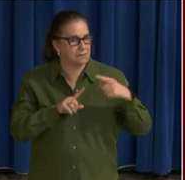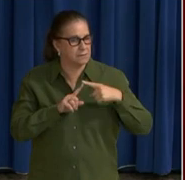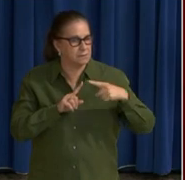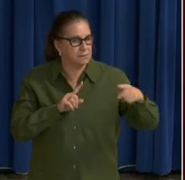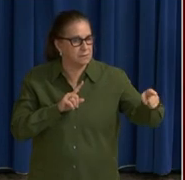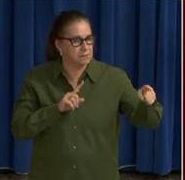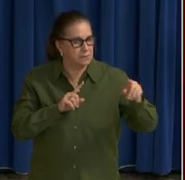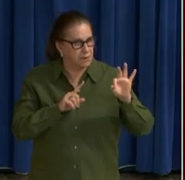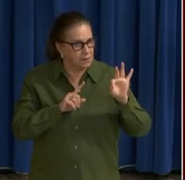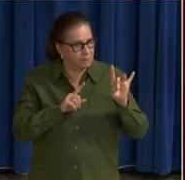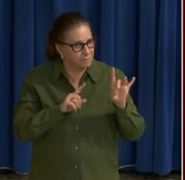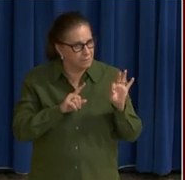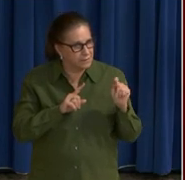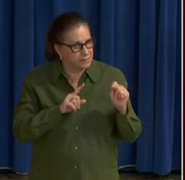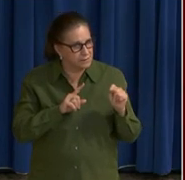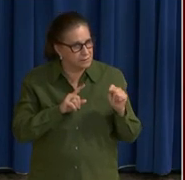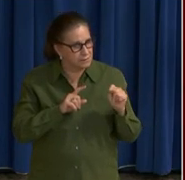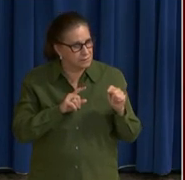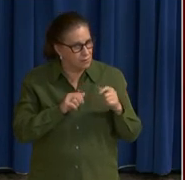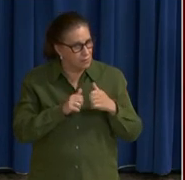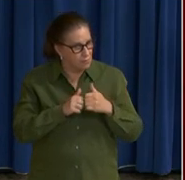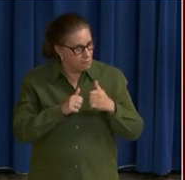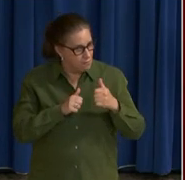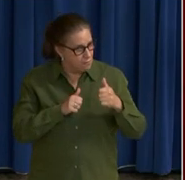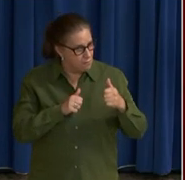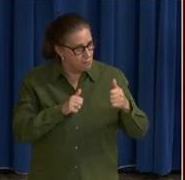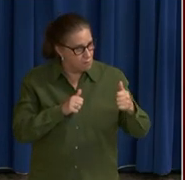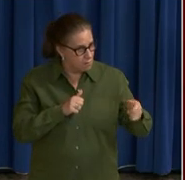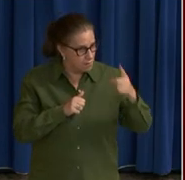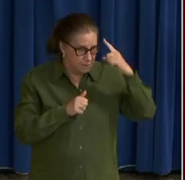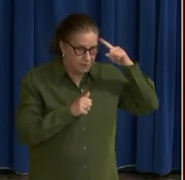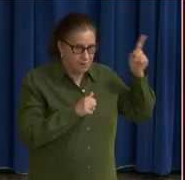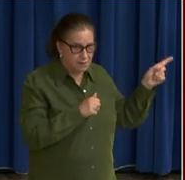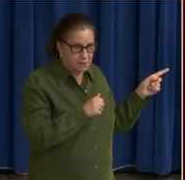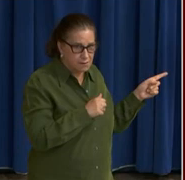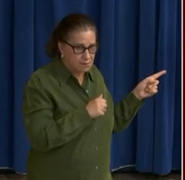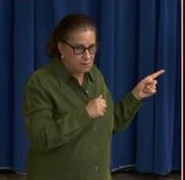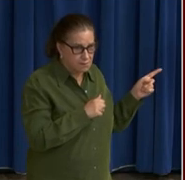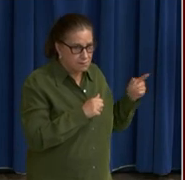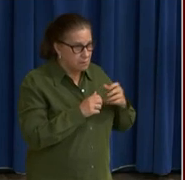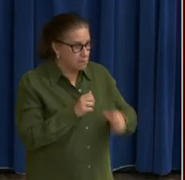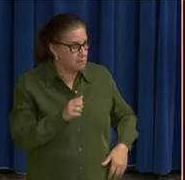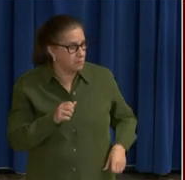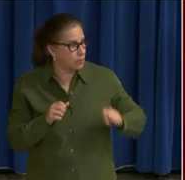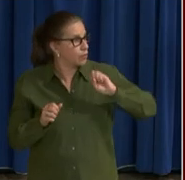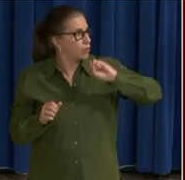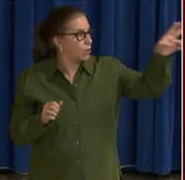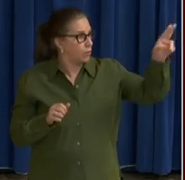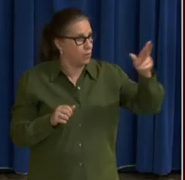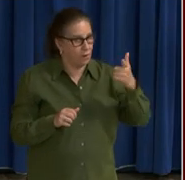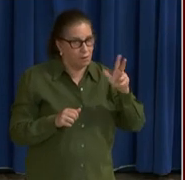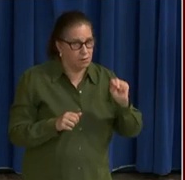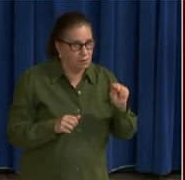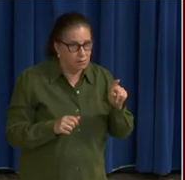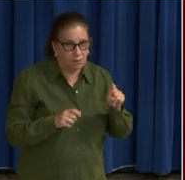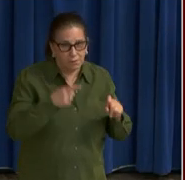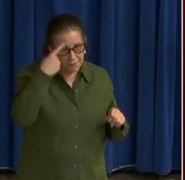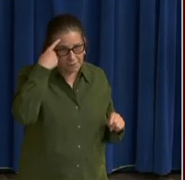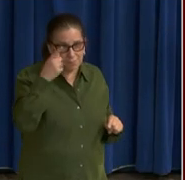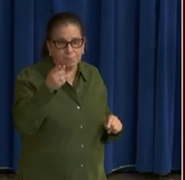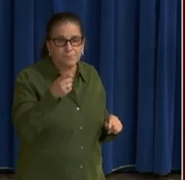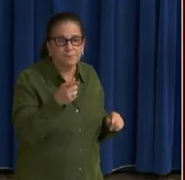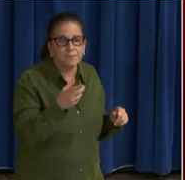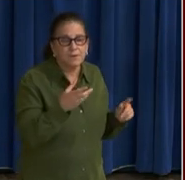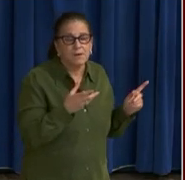That it does seem like a long way to throw a weapon, yes. Yes. In the officer's statement, did he indicate whether he